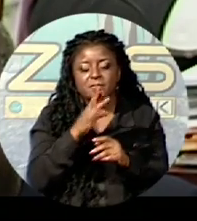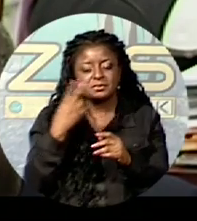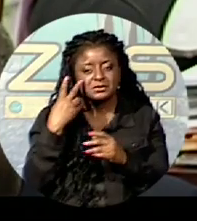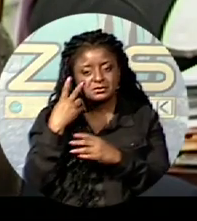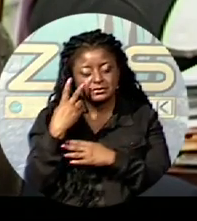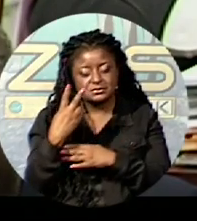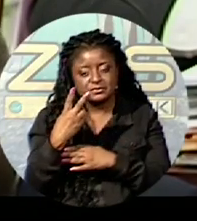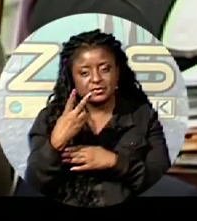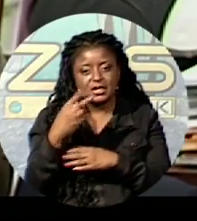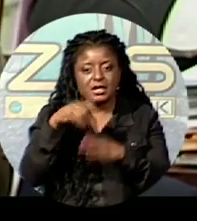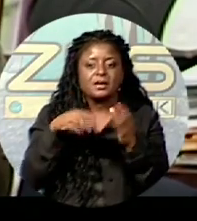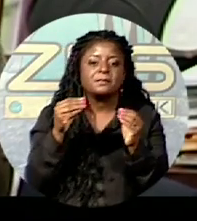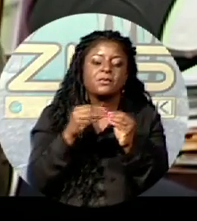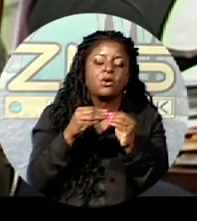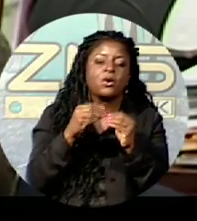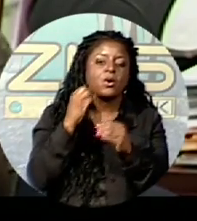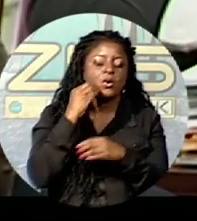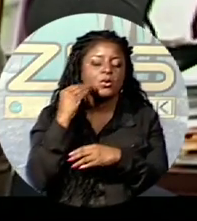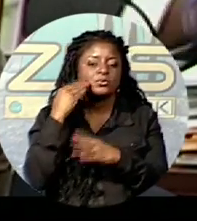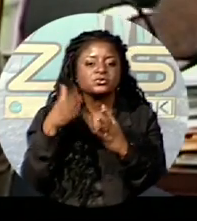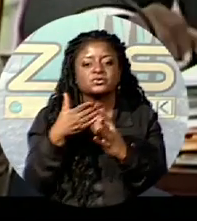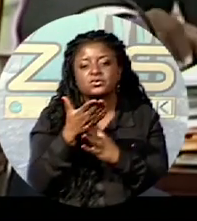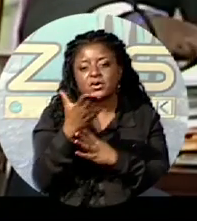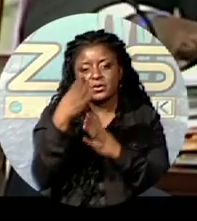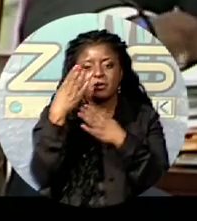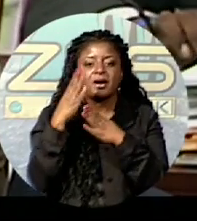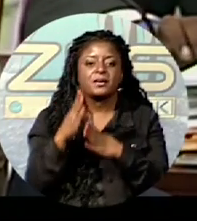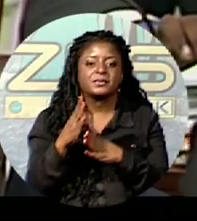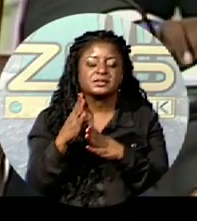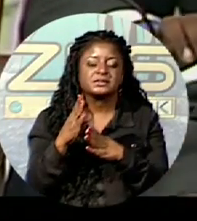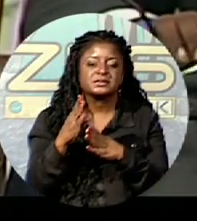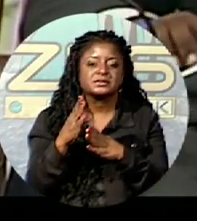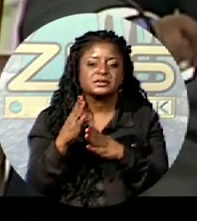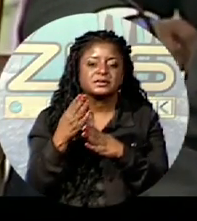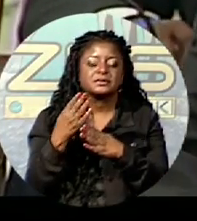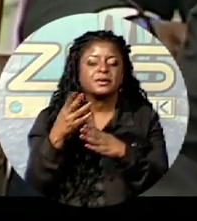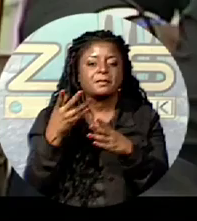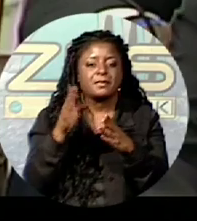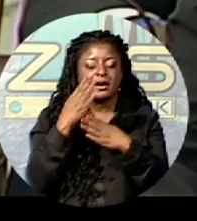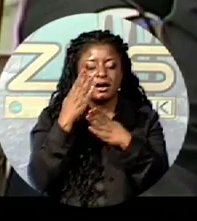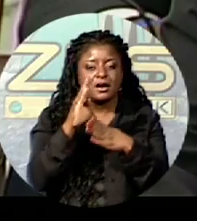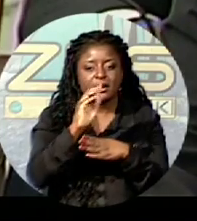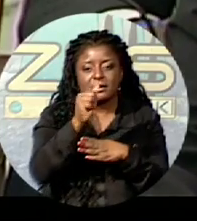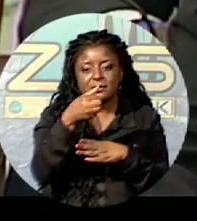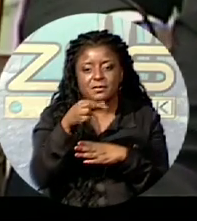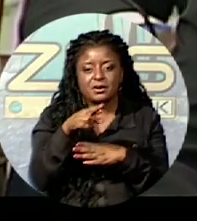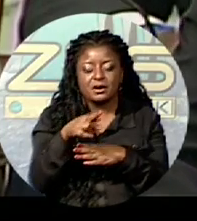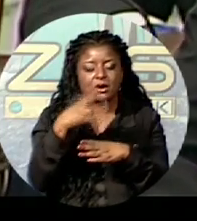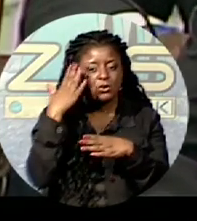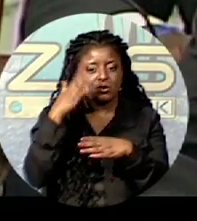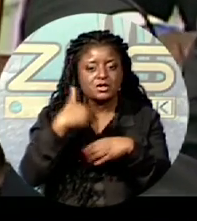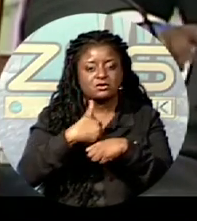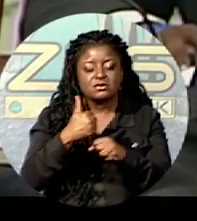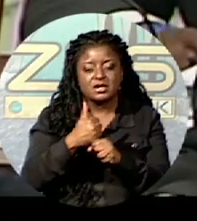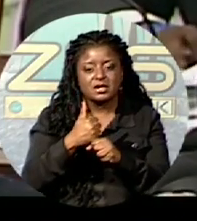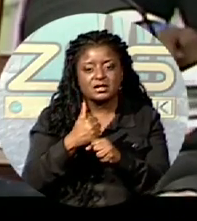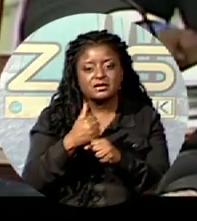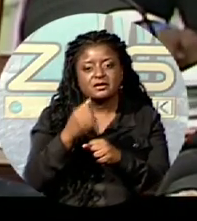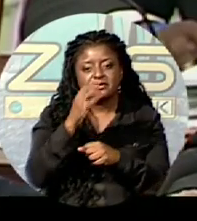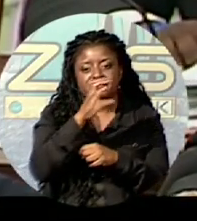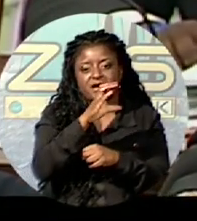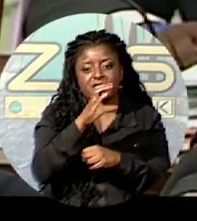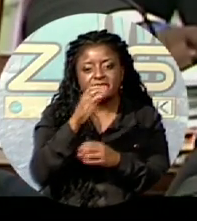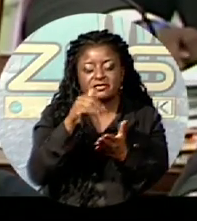realized in more and more homes throughout the Bahamas. Bahama will create an estimated 5,500 to